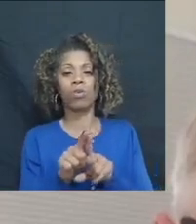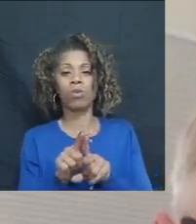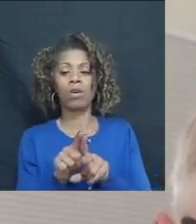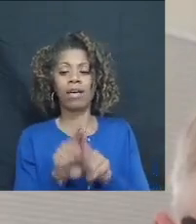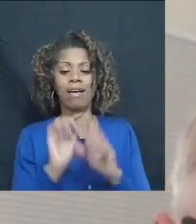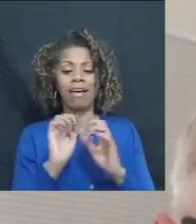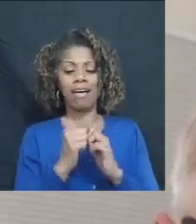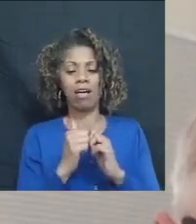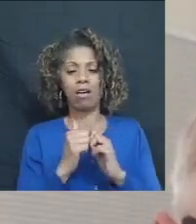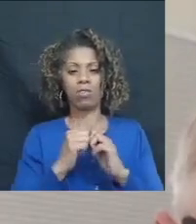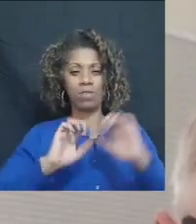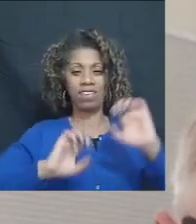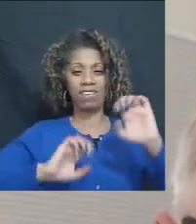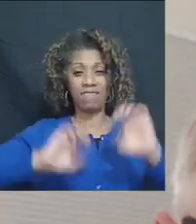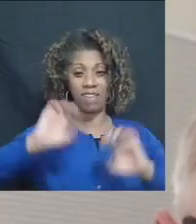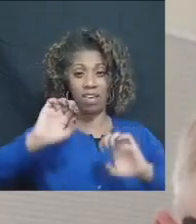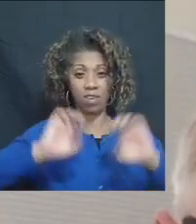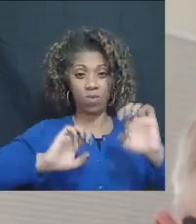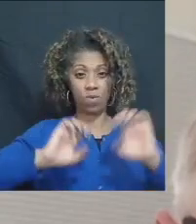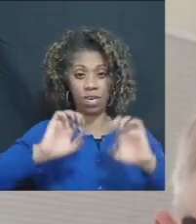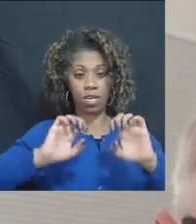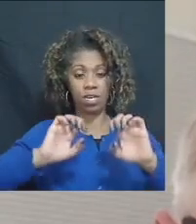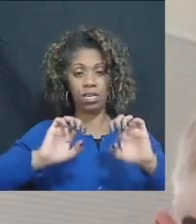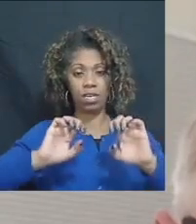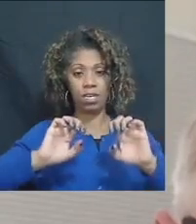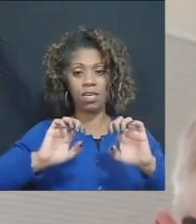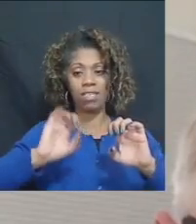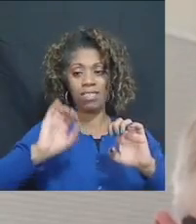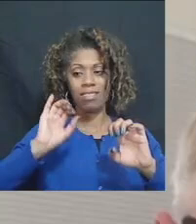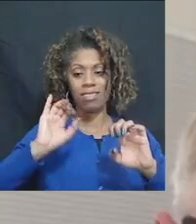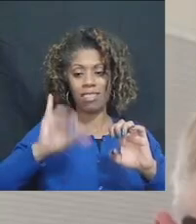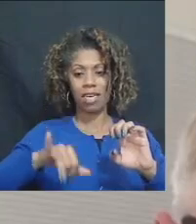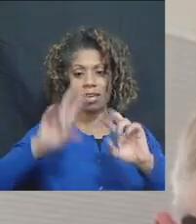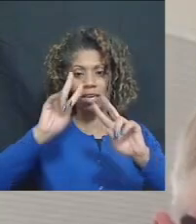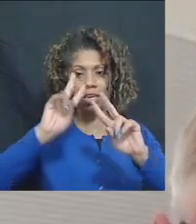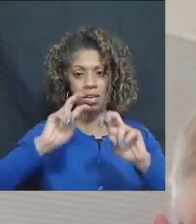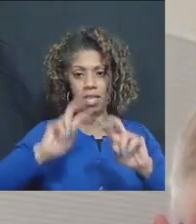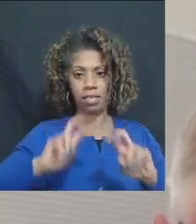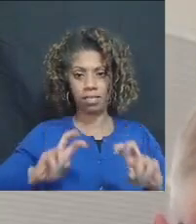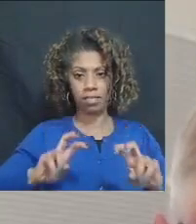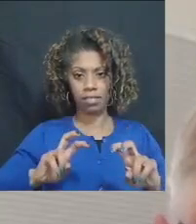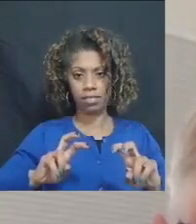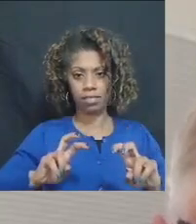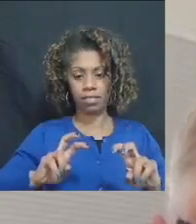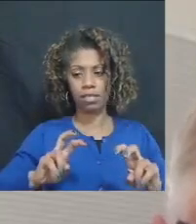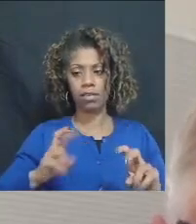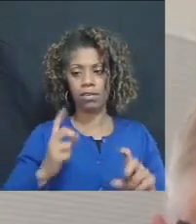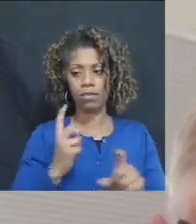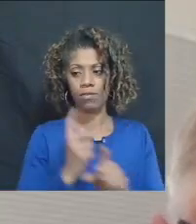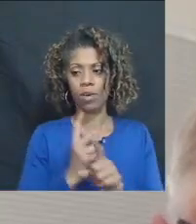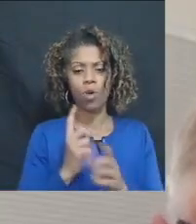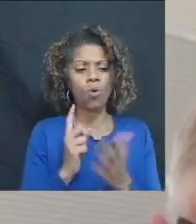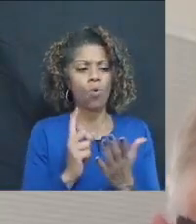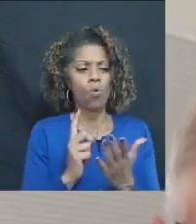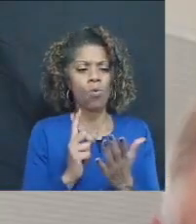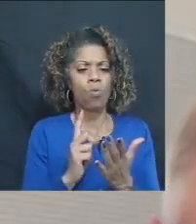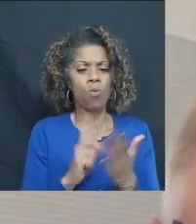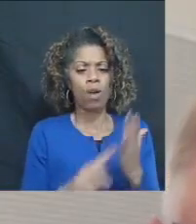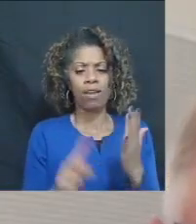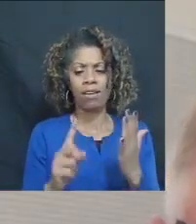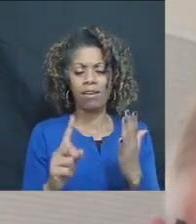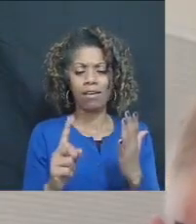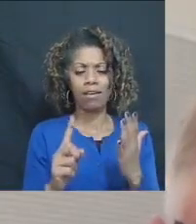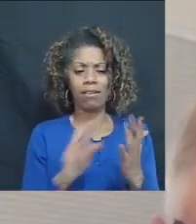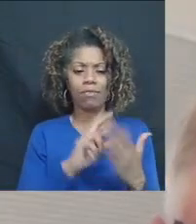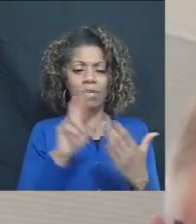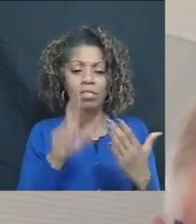you start on the front end of any project and look to what are we driving toward? What outcomes are we driving? And how